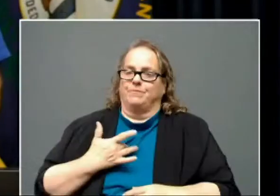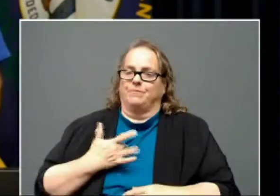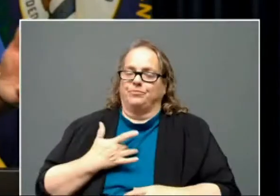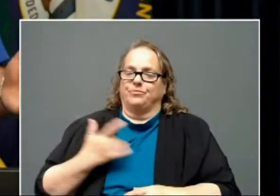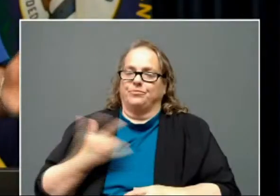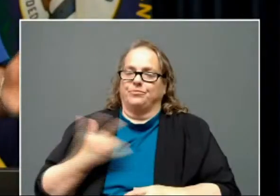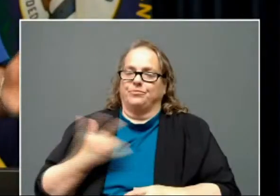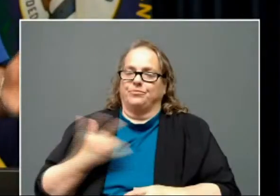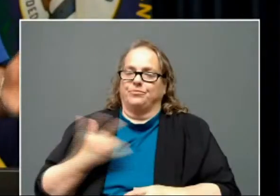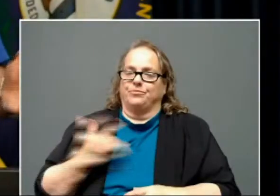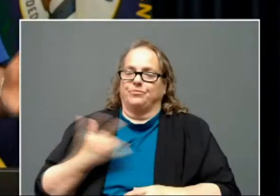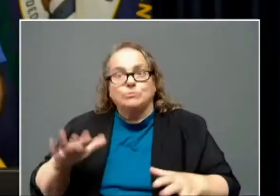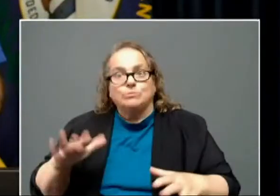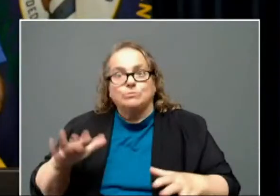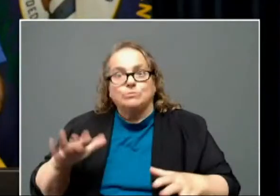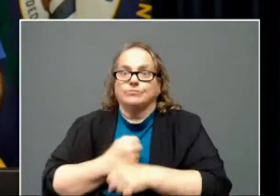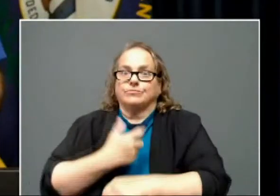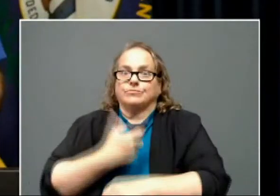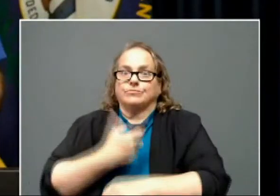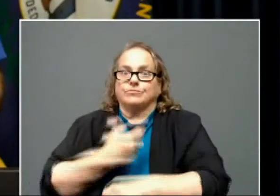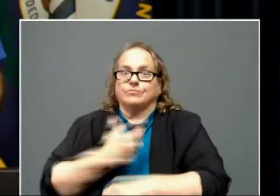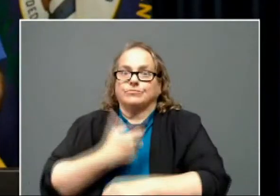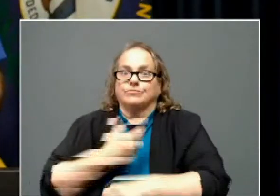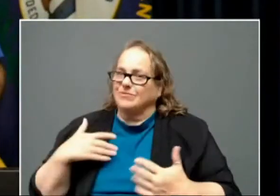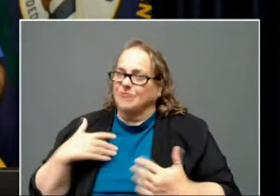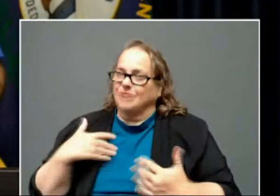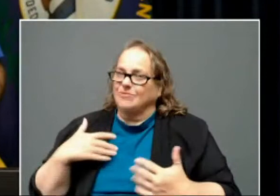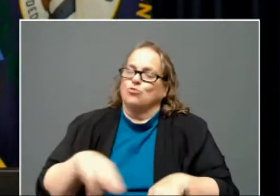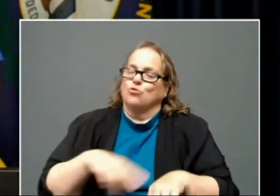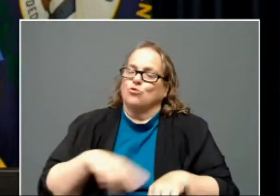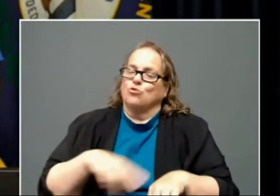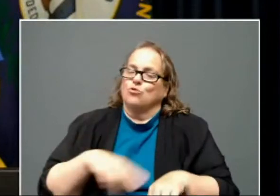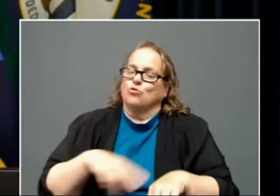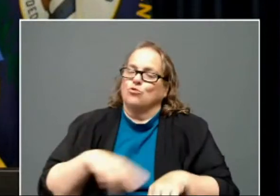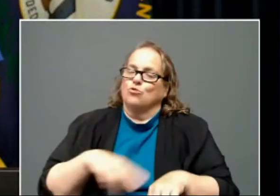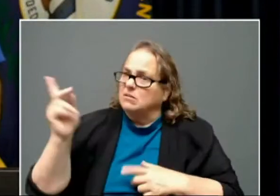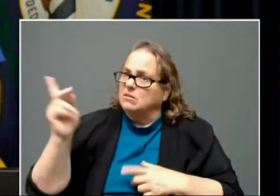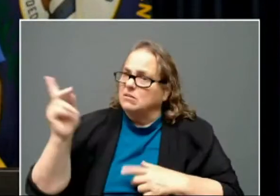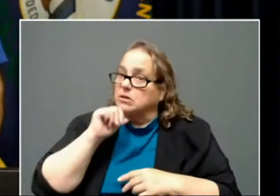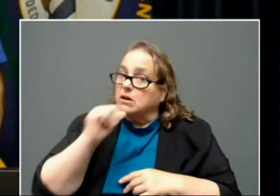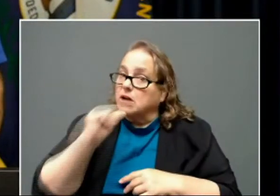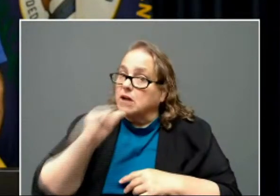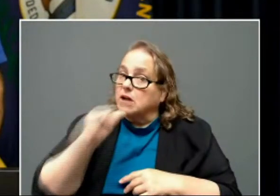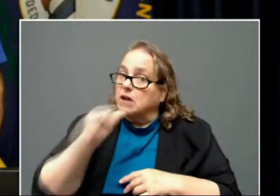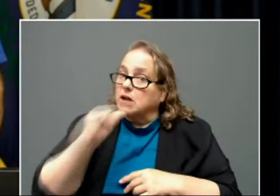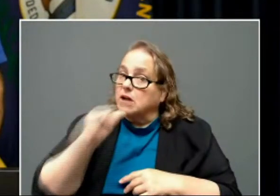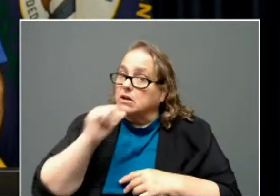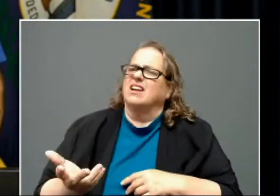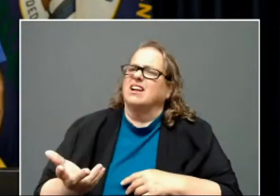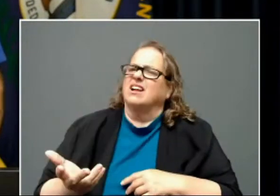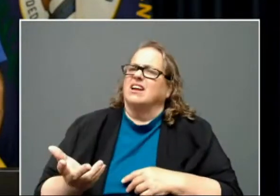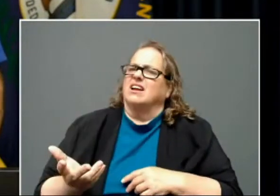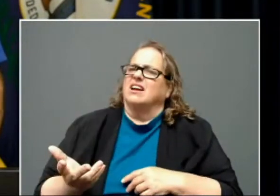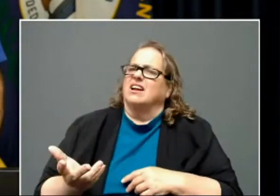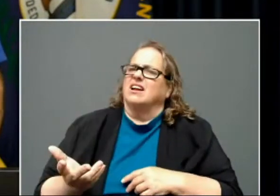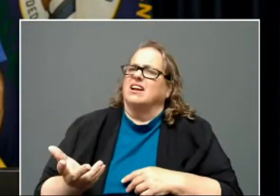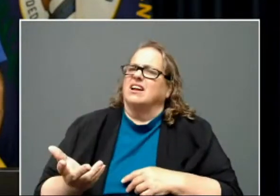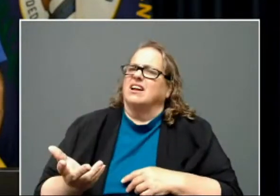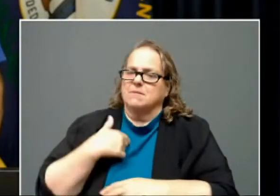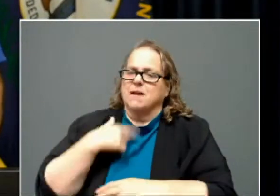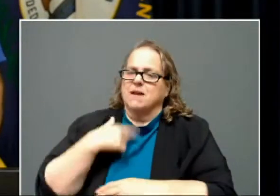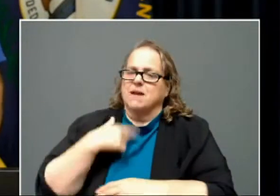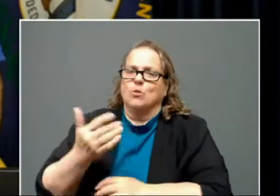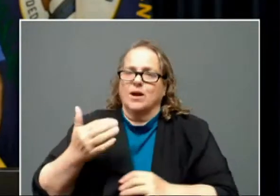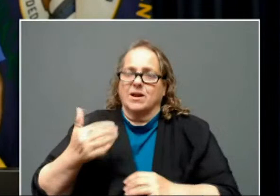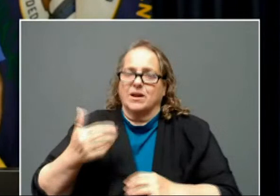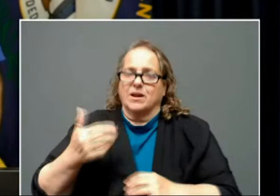gotten vaccinated want to go back to living their lives. And a lot of the science suggests that that's safer than we